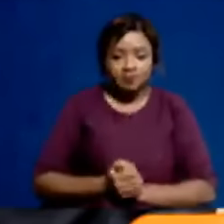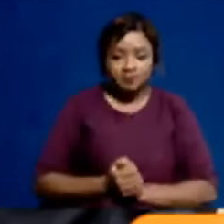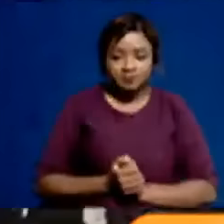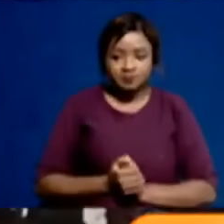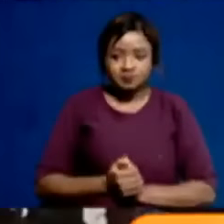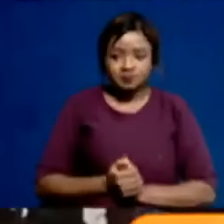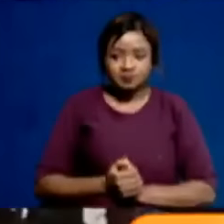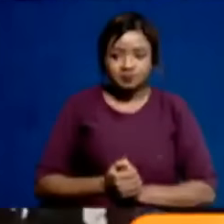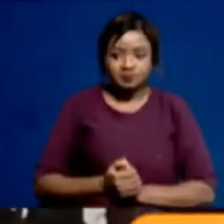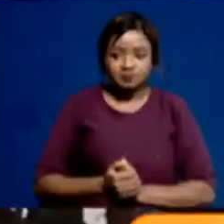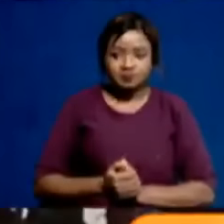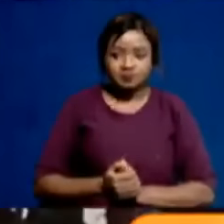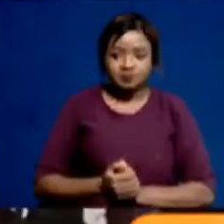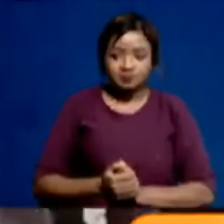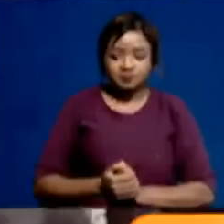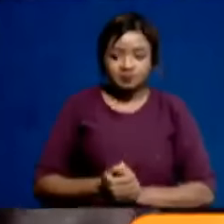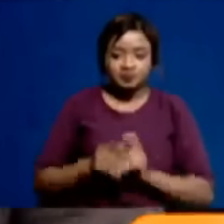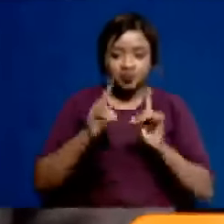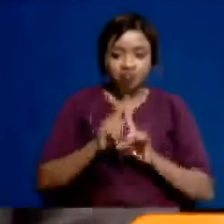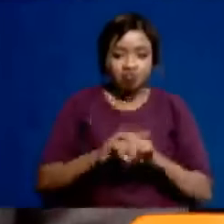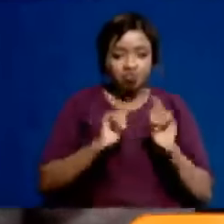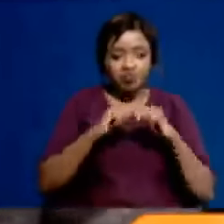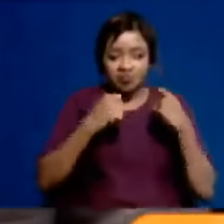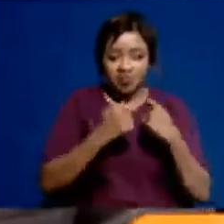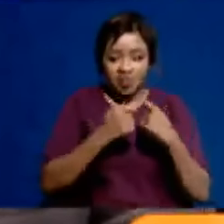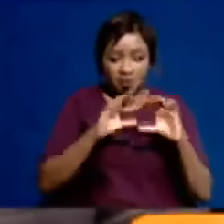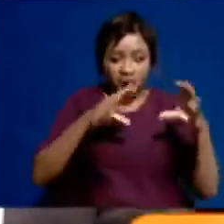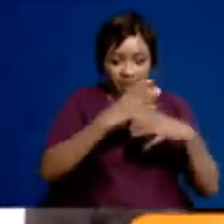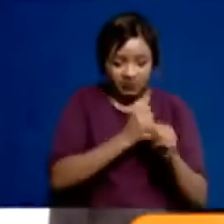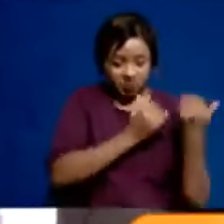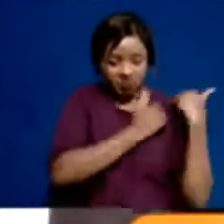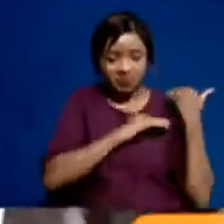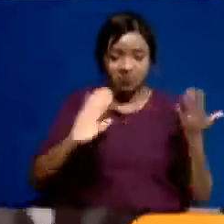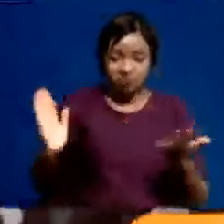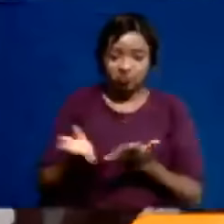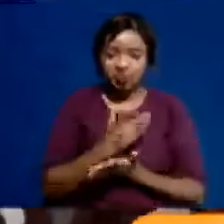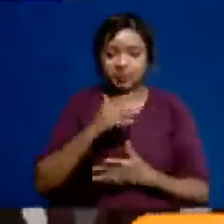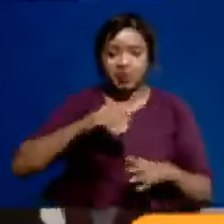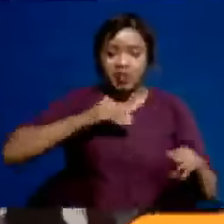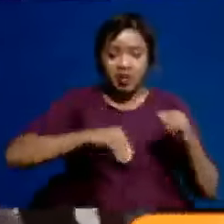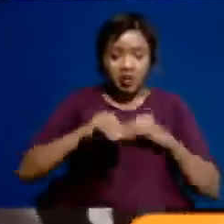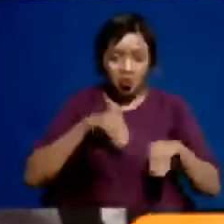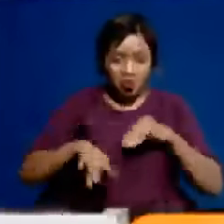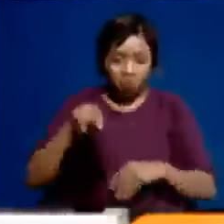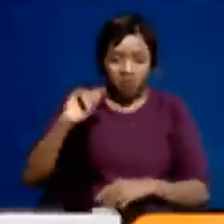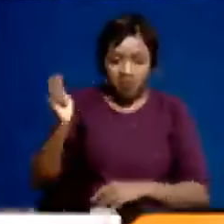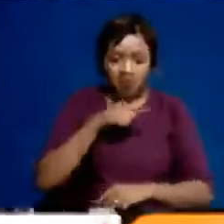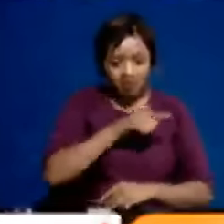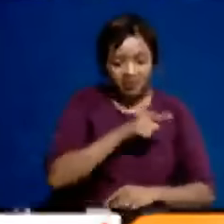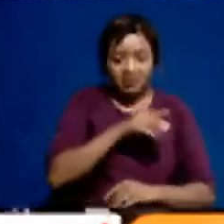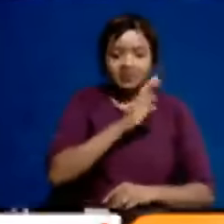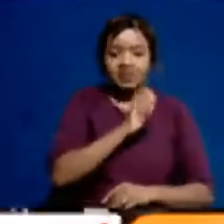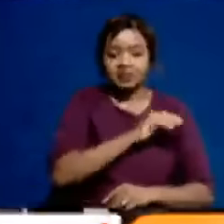our maker. Kama tume ambayo imetwikwa majukumu ya kuondoa ufisadi Kenya, imeweza